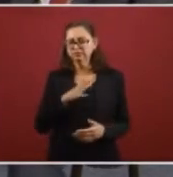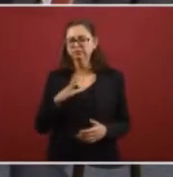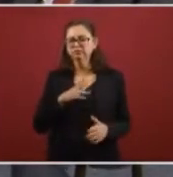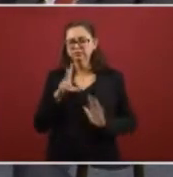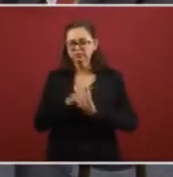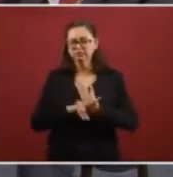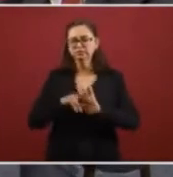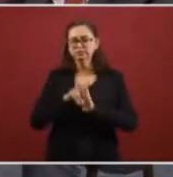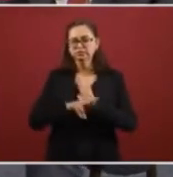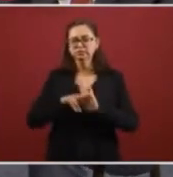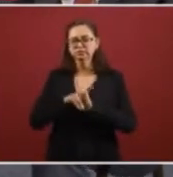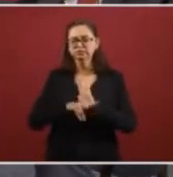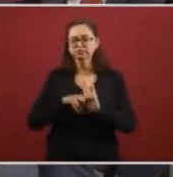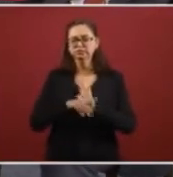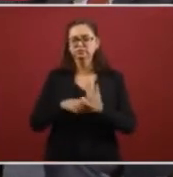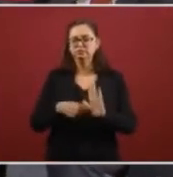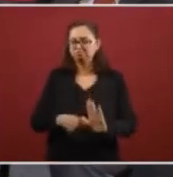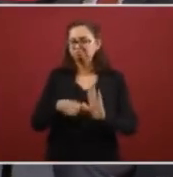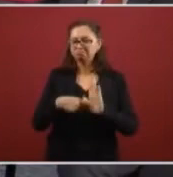a video